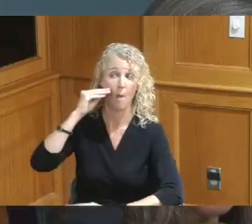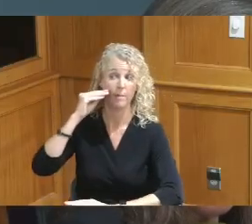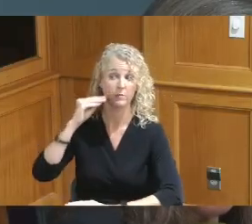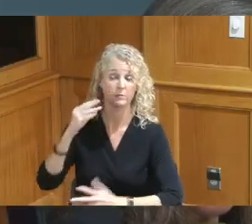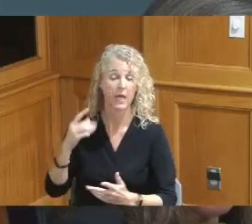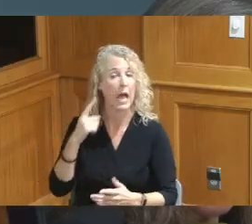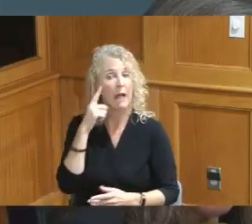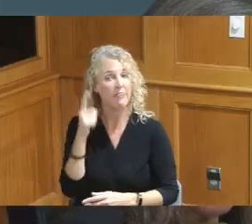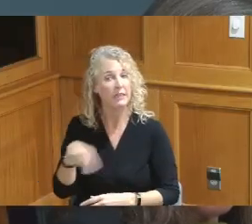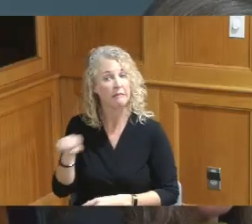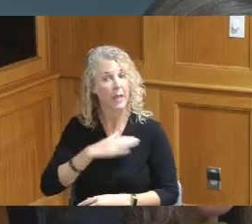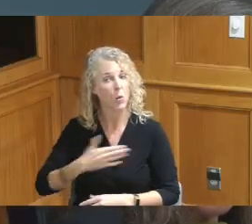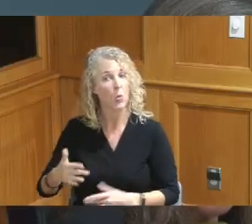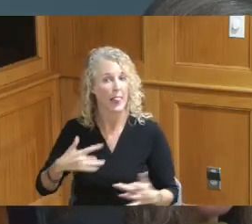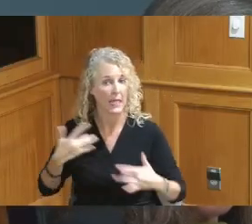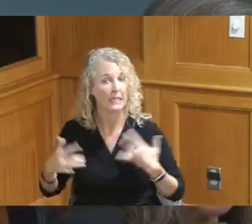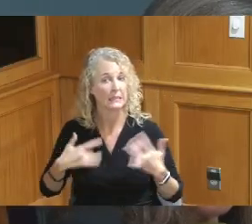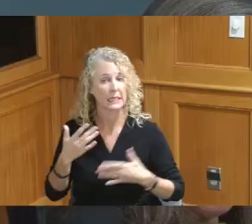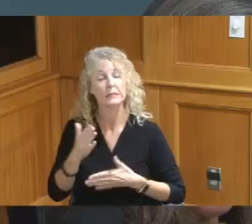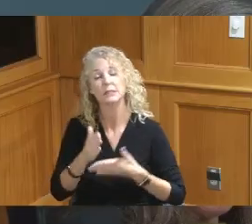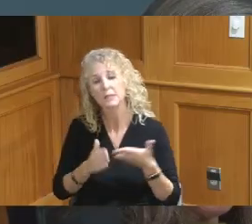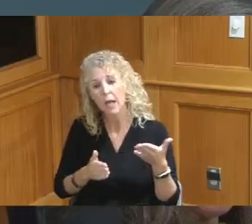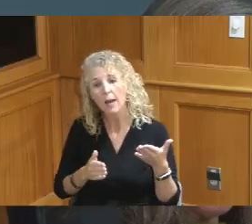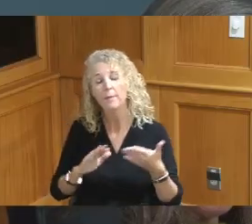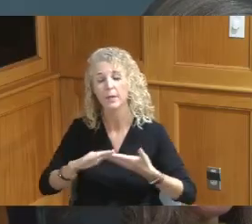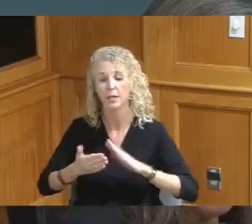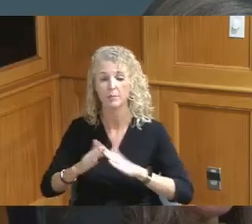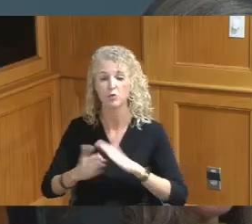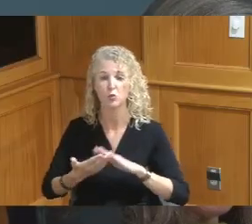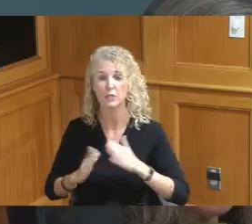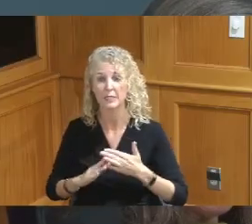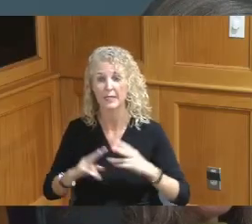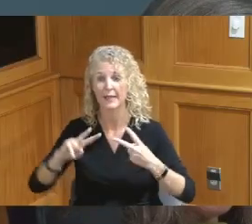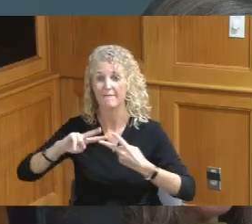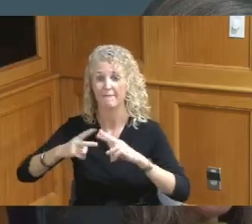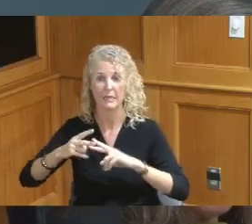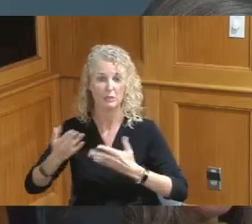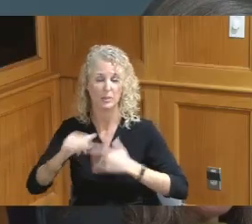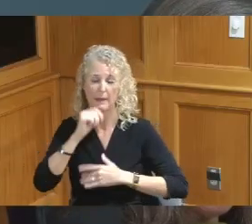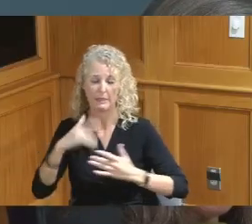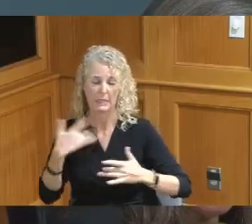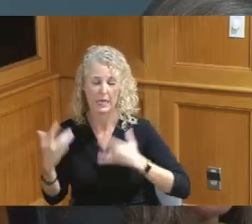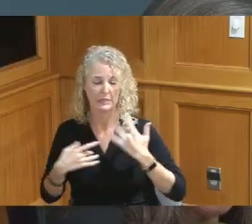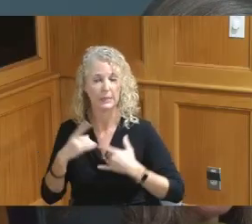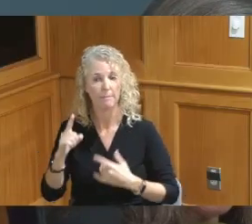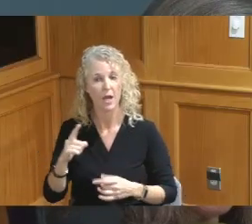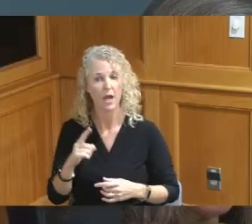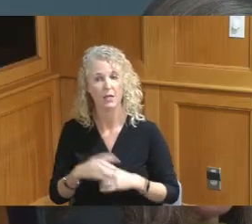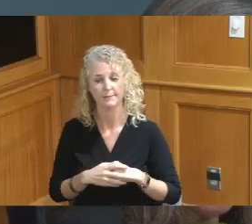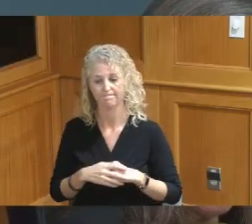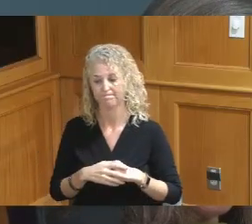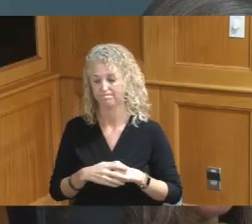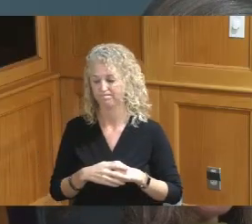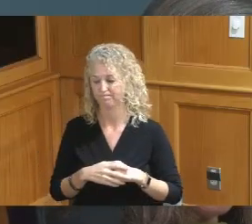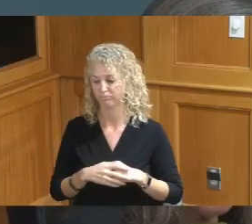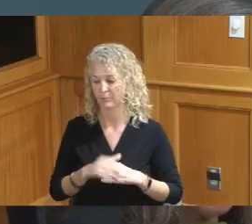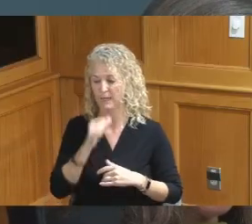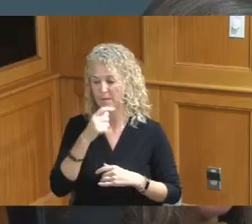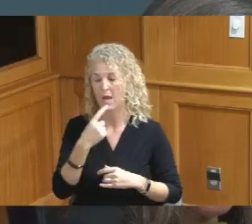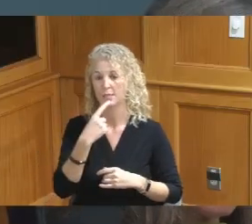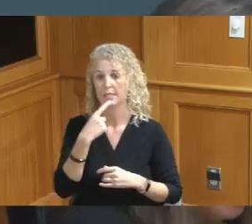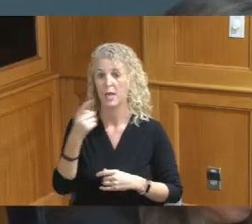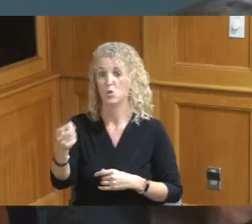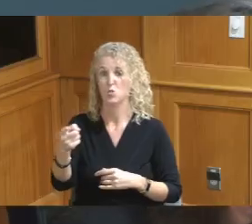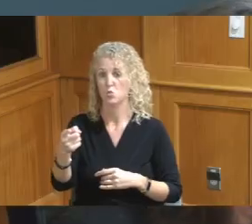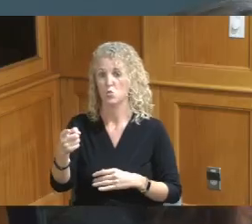they would be excited about it. Some communities and villages would not be excited. But I don't think, and I'm not saying